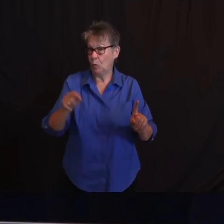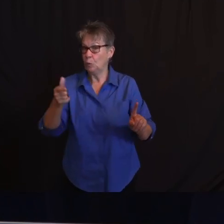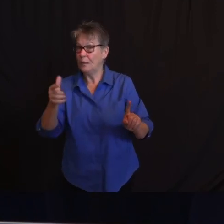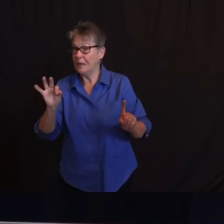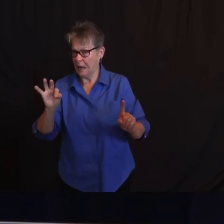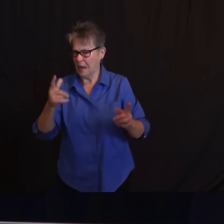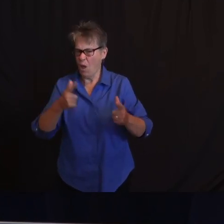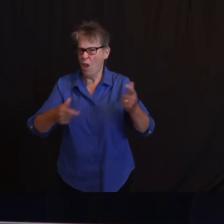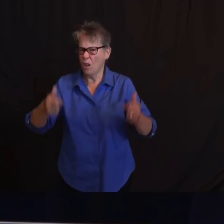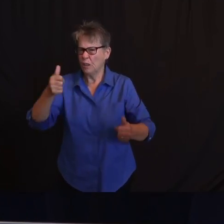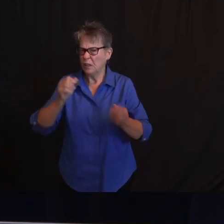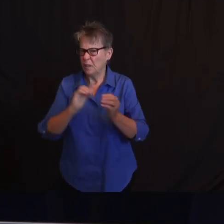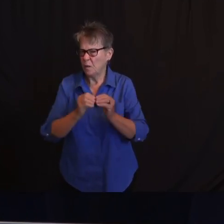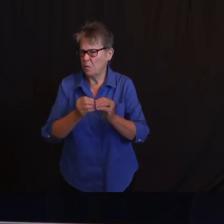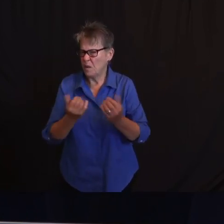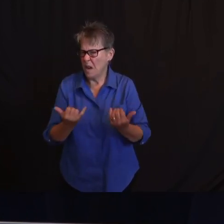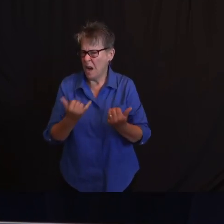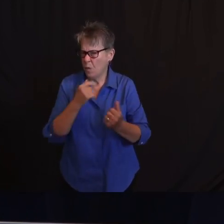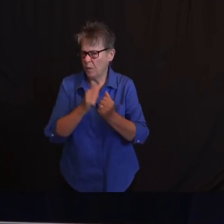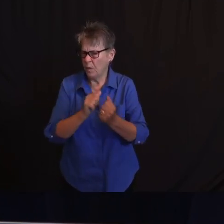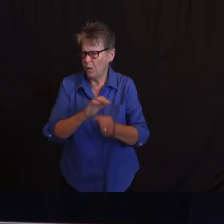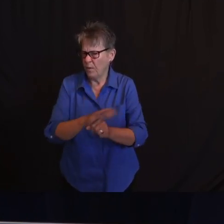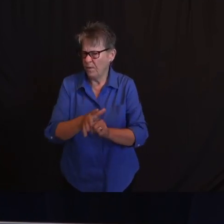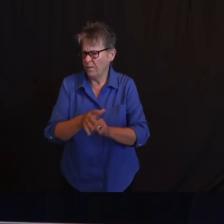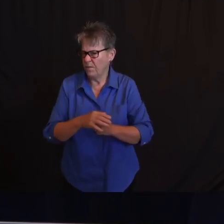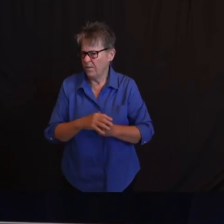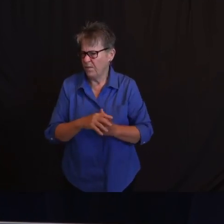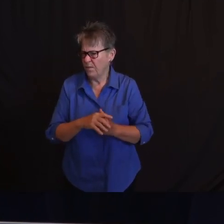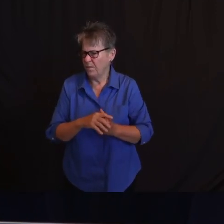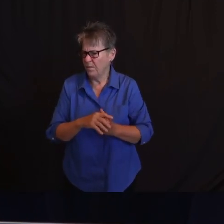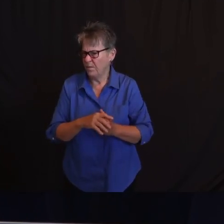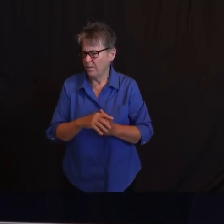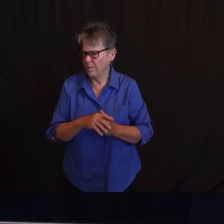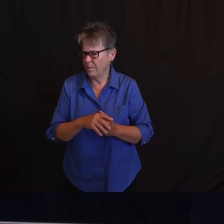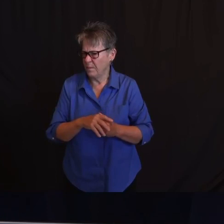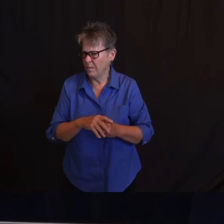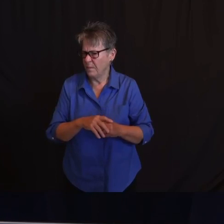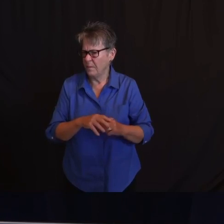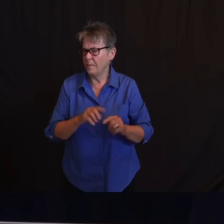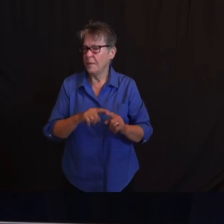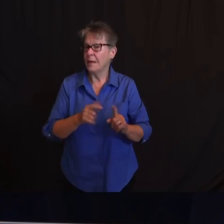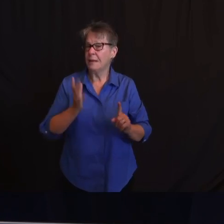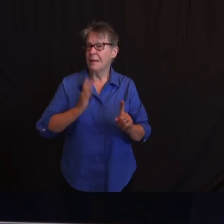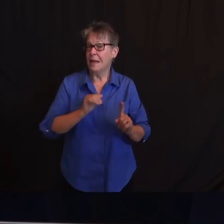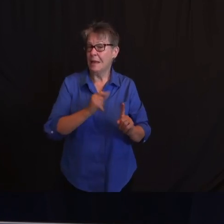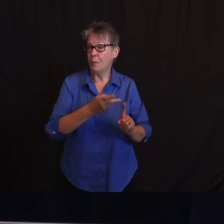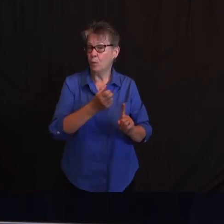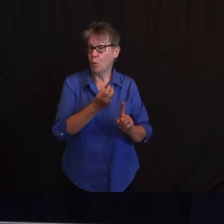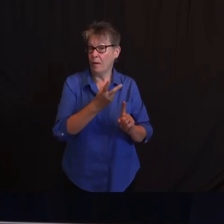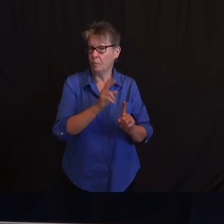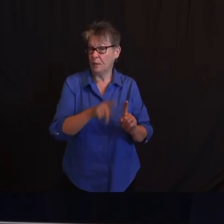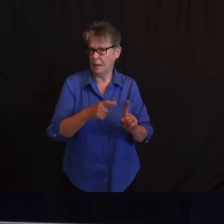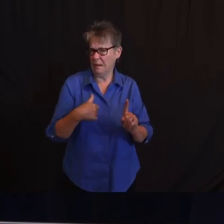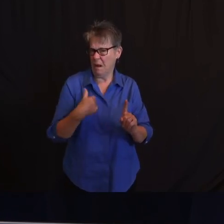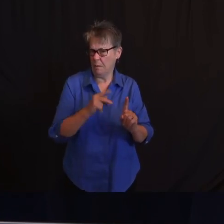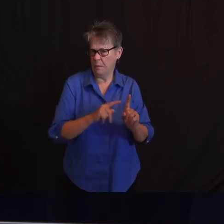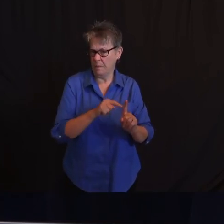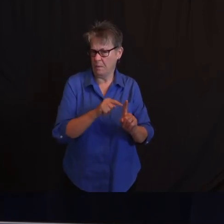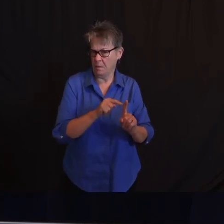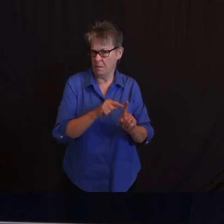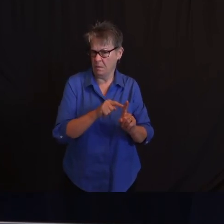cases. That has risen dramatically to 22% of the cases in